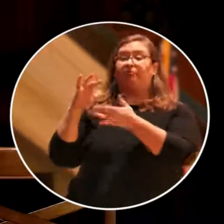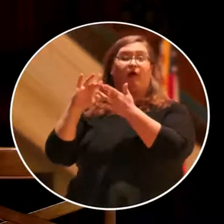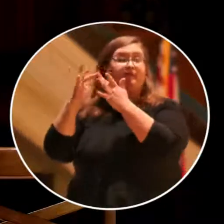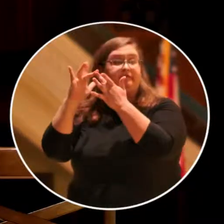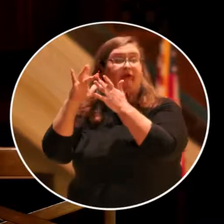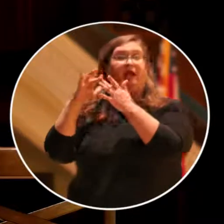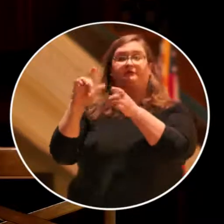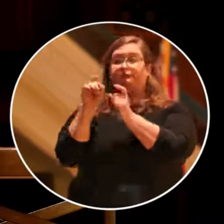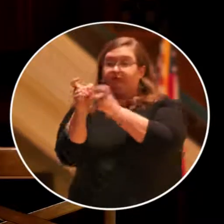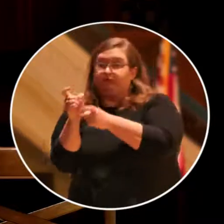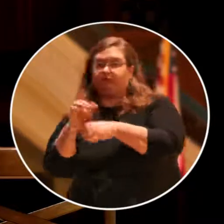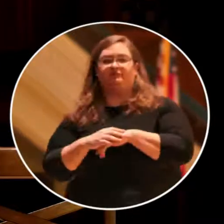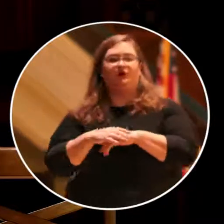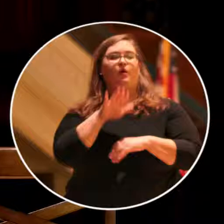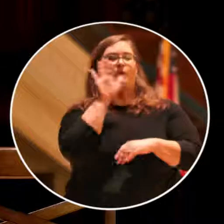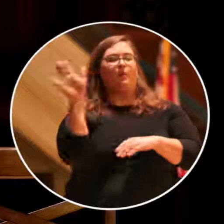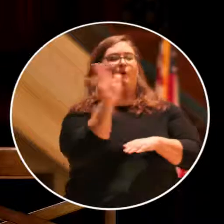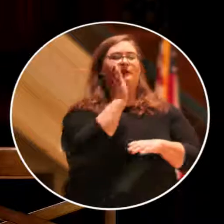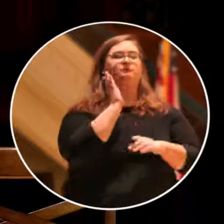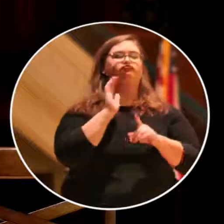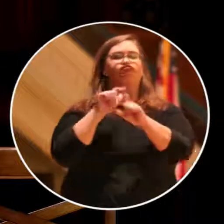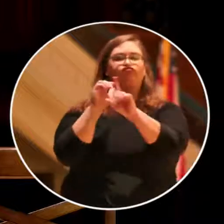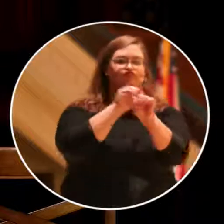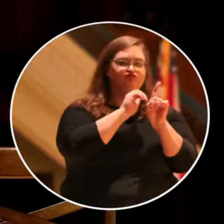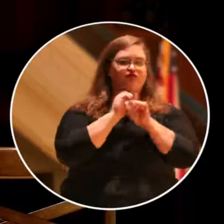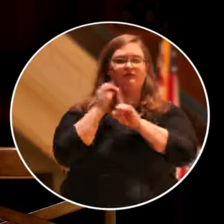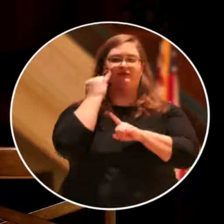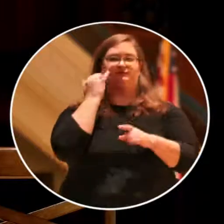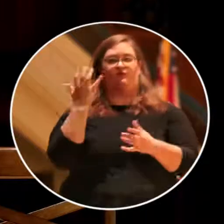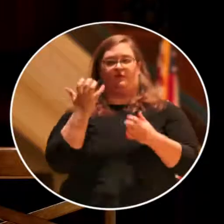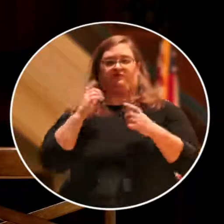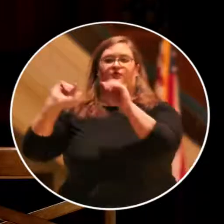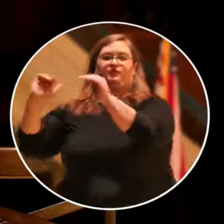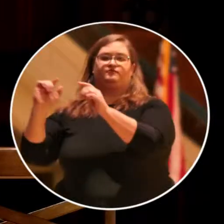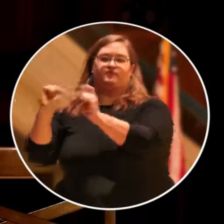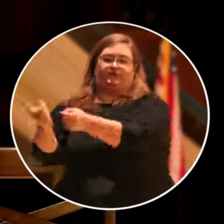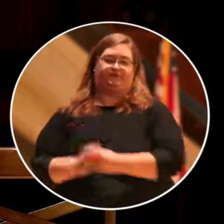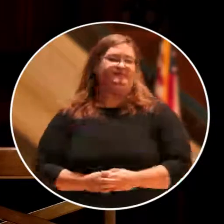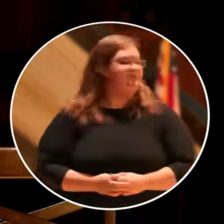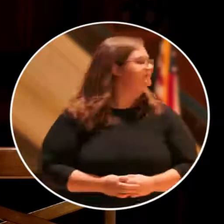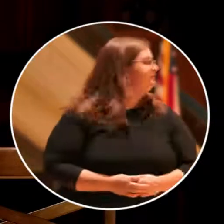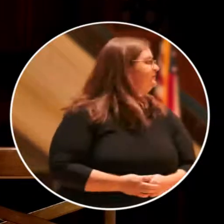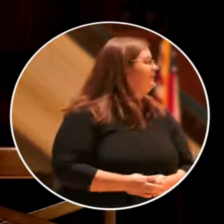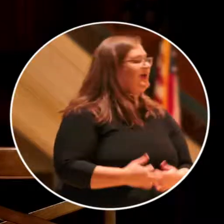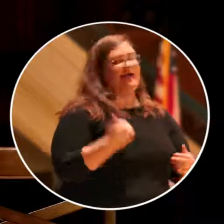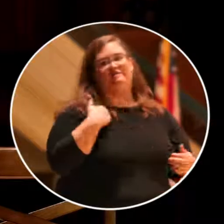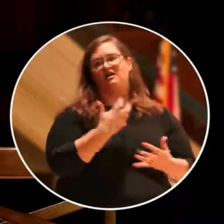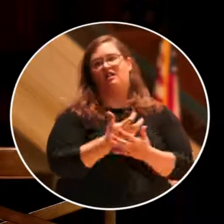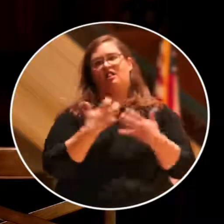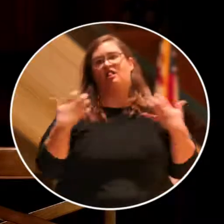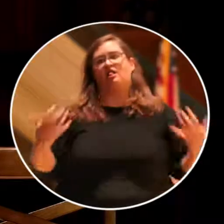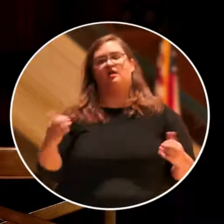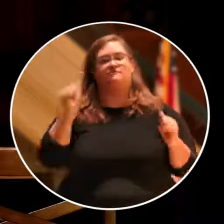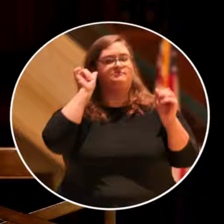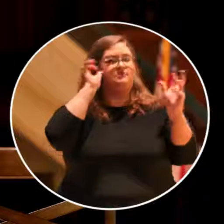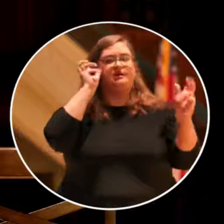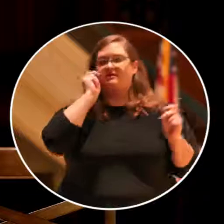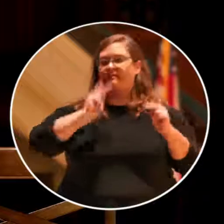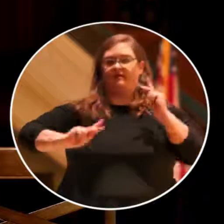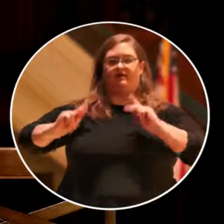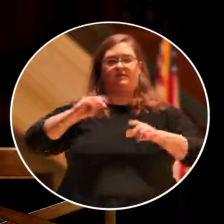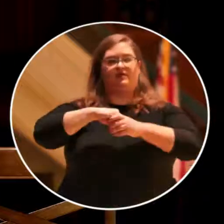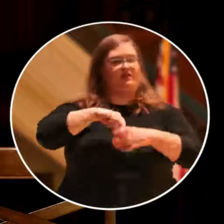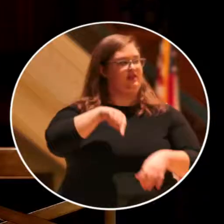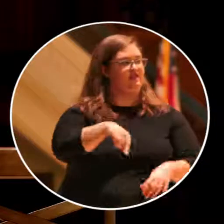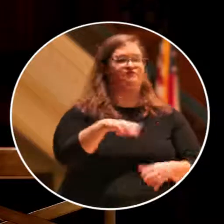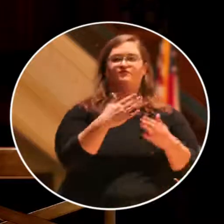Just saying, and we'll remind you. Okay, so we have a lot of amazing folks in the room tonight. We have some moms in the